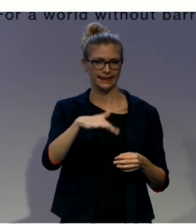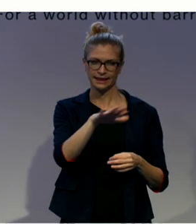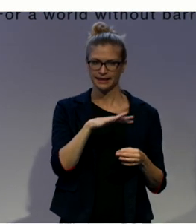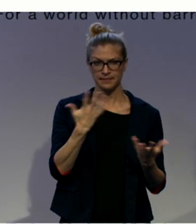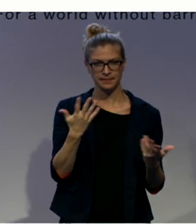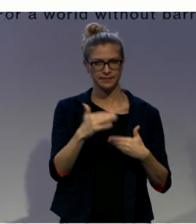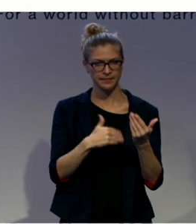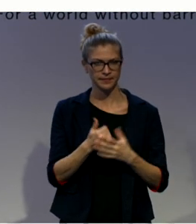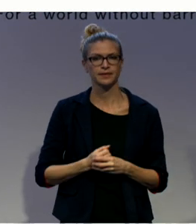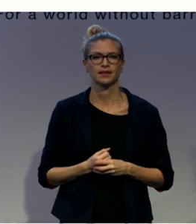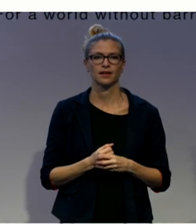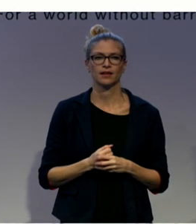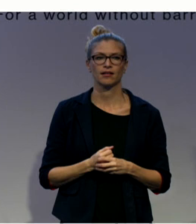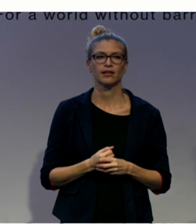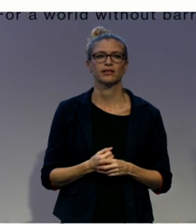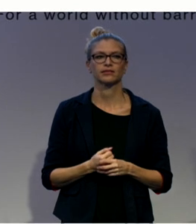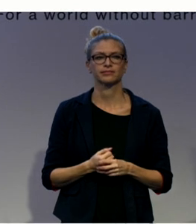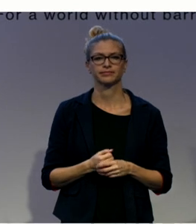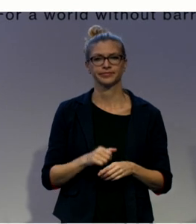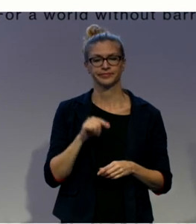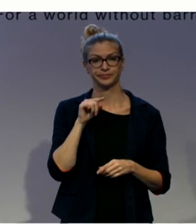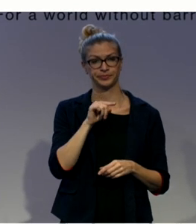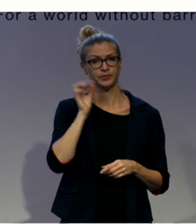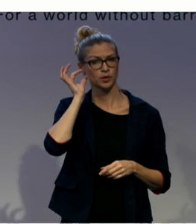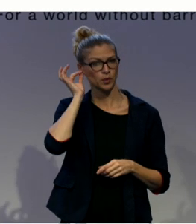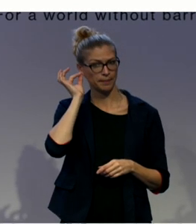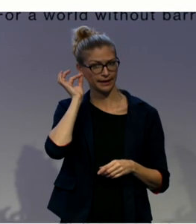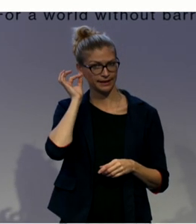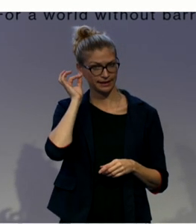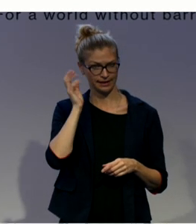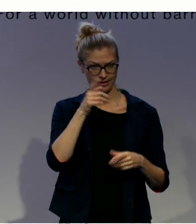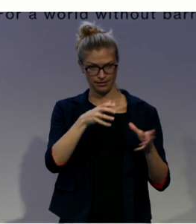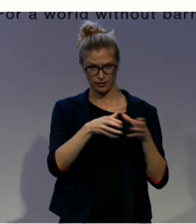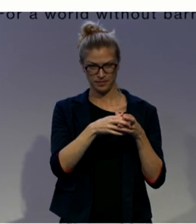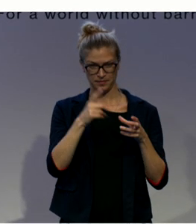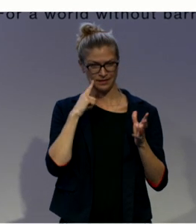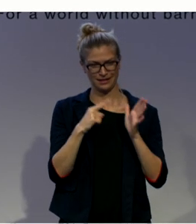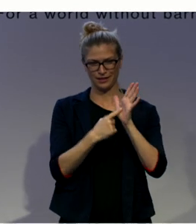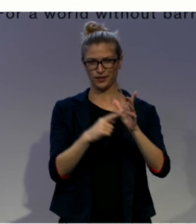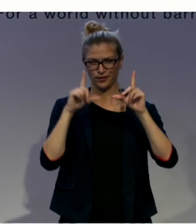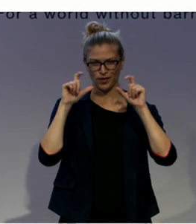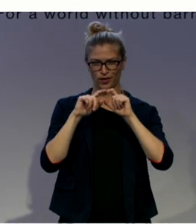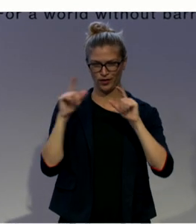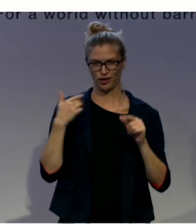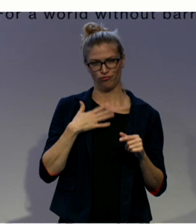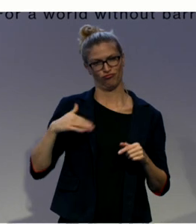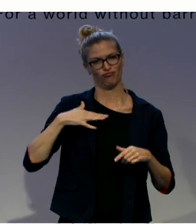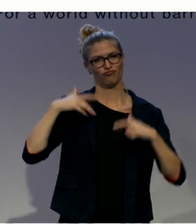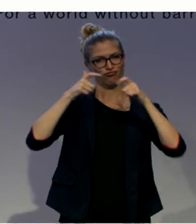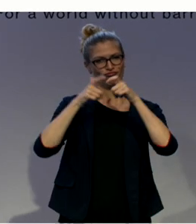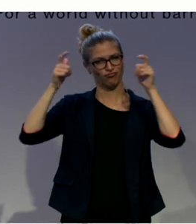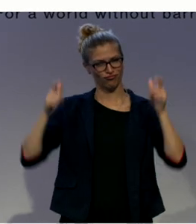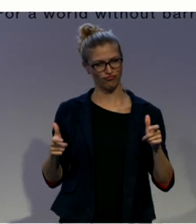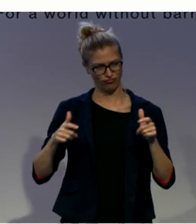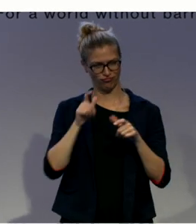First of all, would like me to introduce Phnom Penh Center for Dependent Living